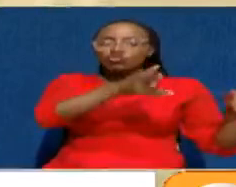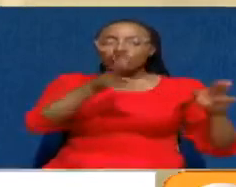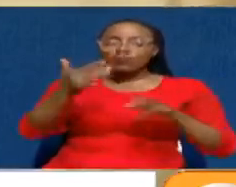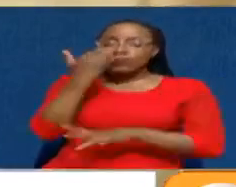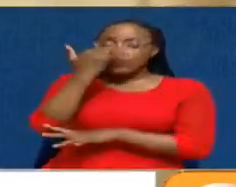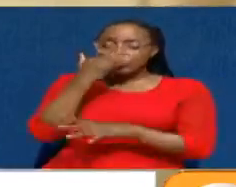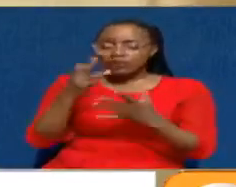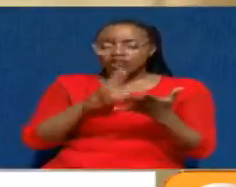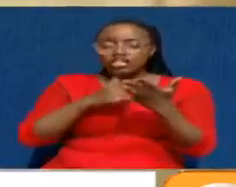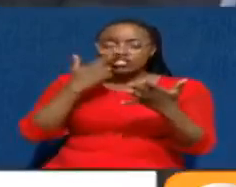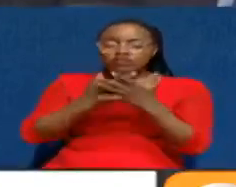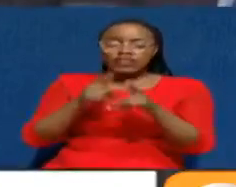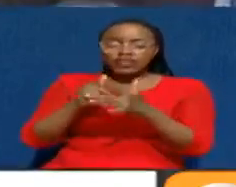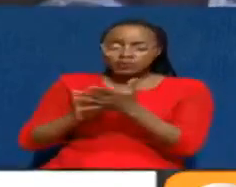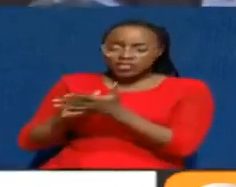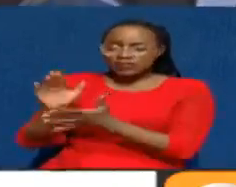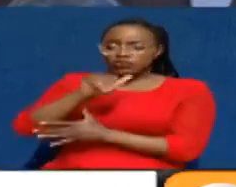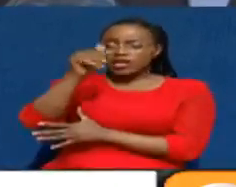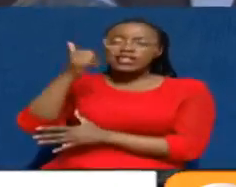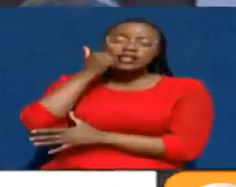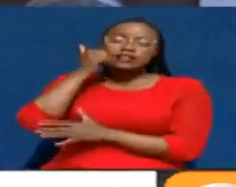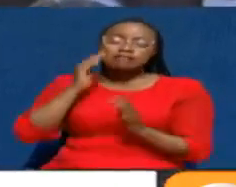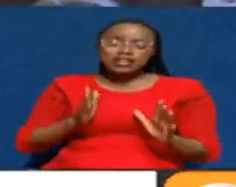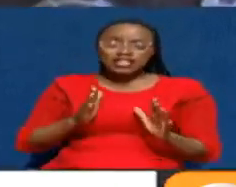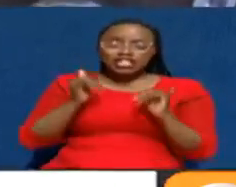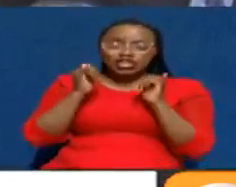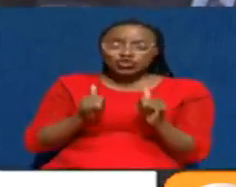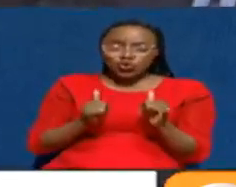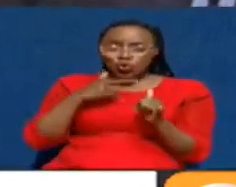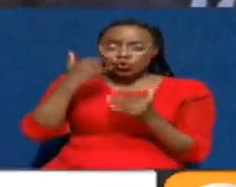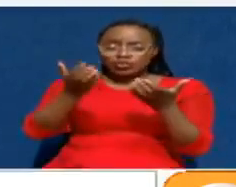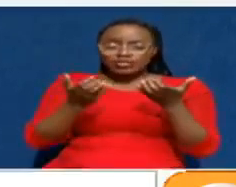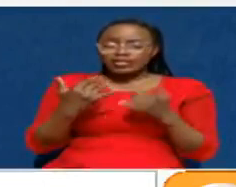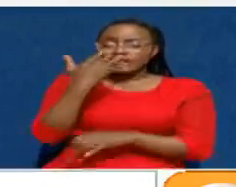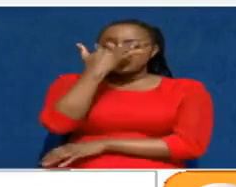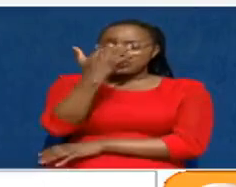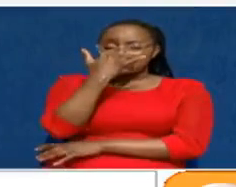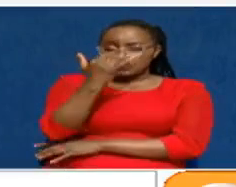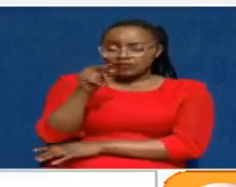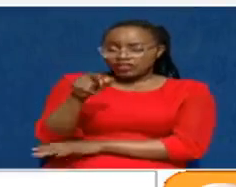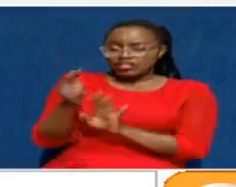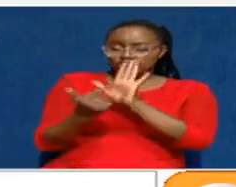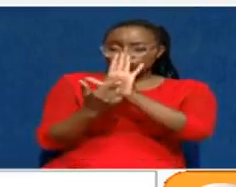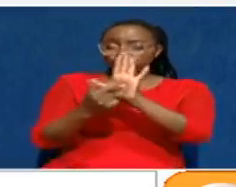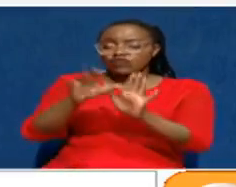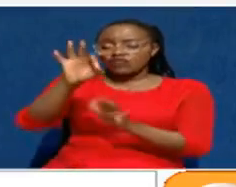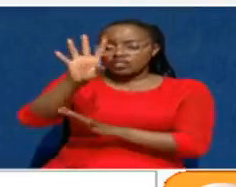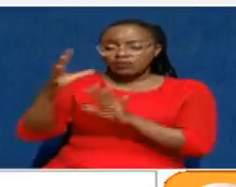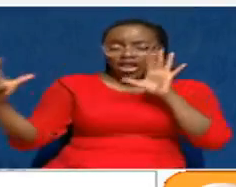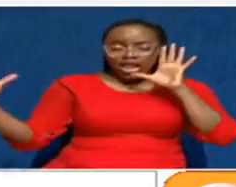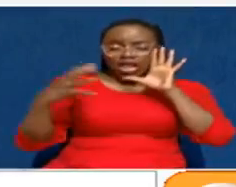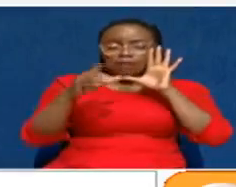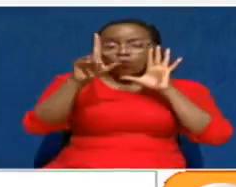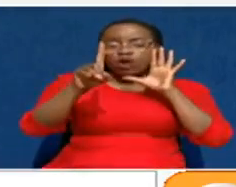oxygen resources were redirected to a new patient in dire need. This post on Facebook by one